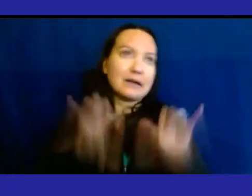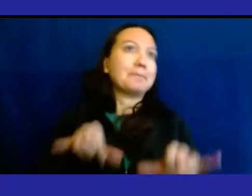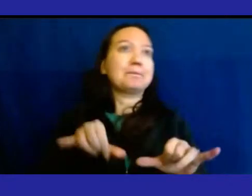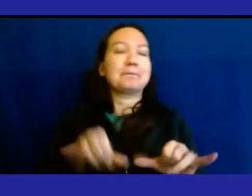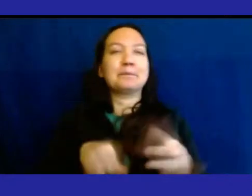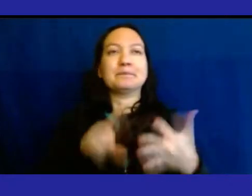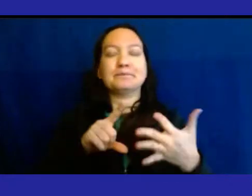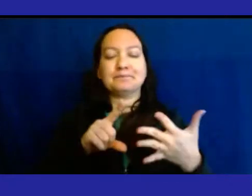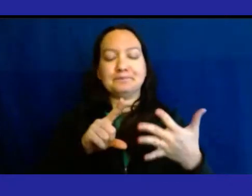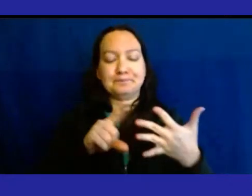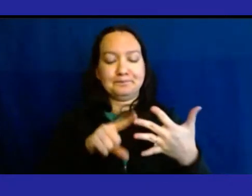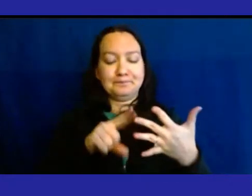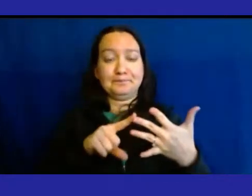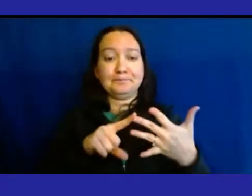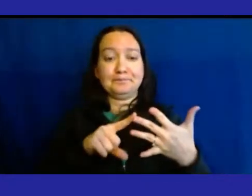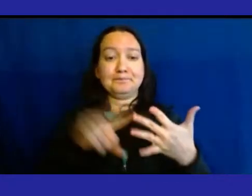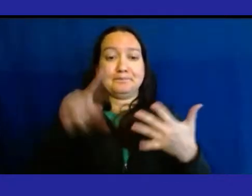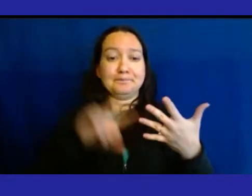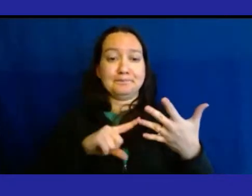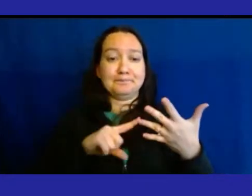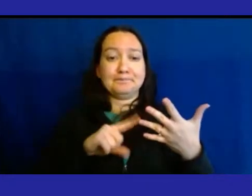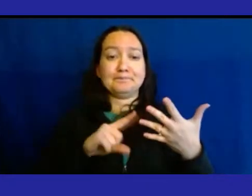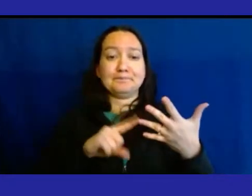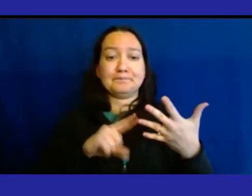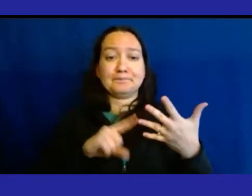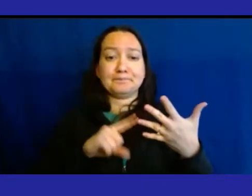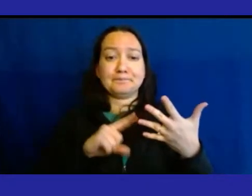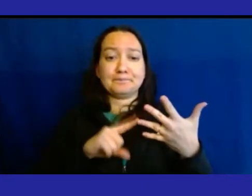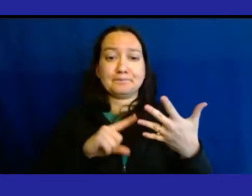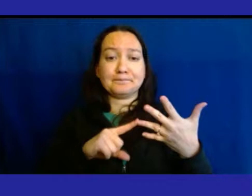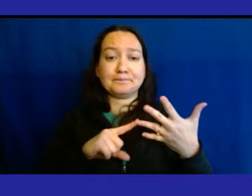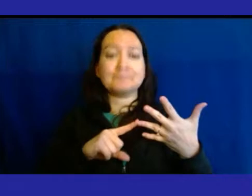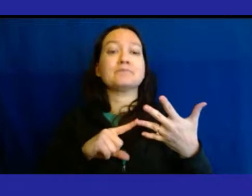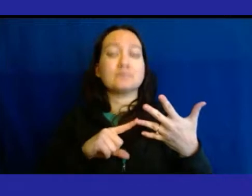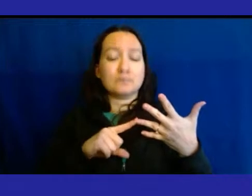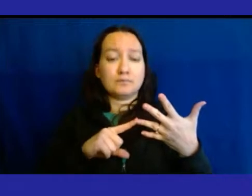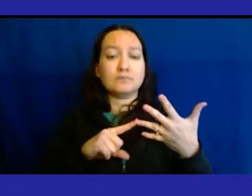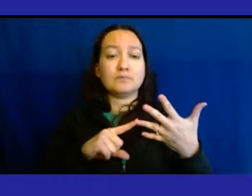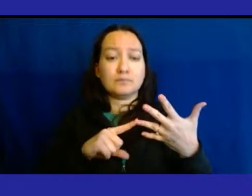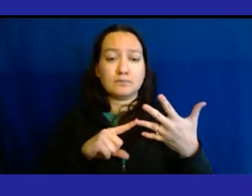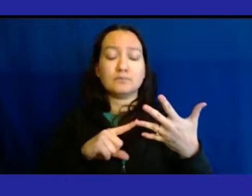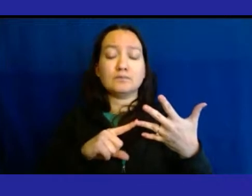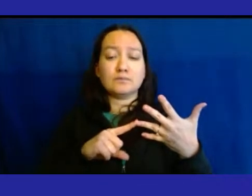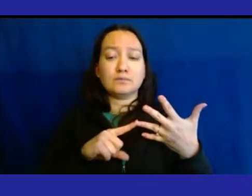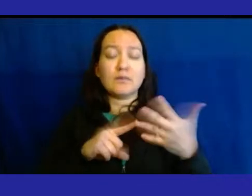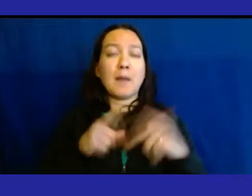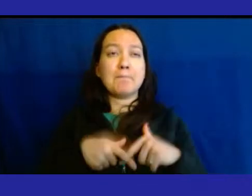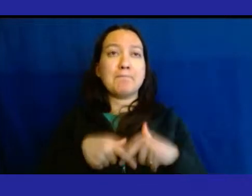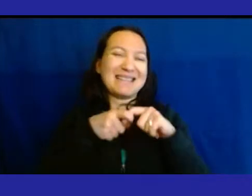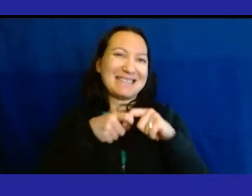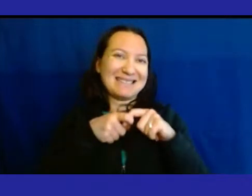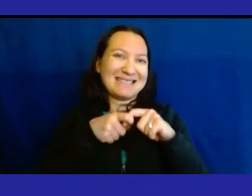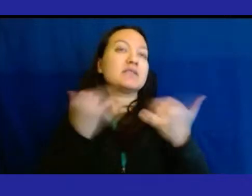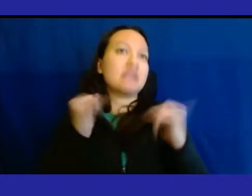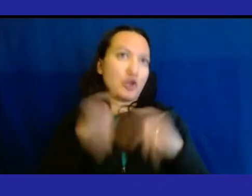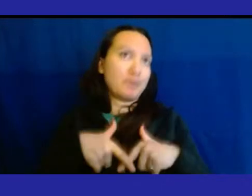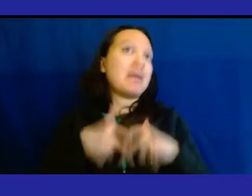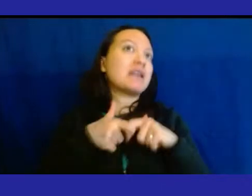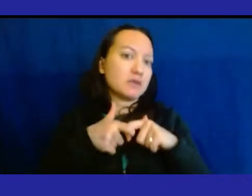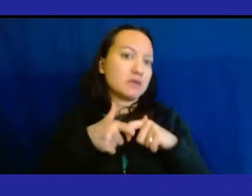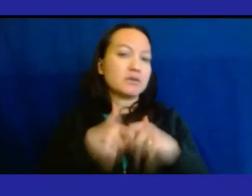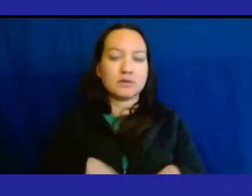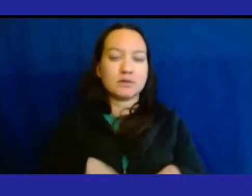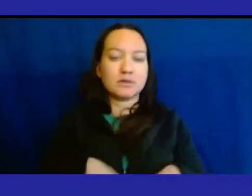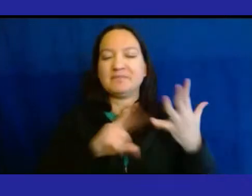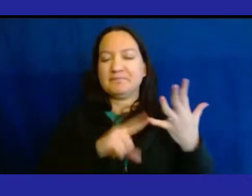closure. And the fourth category deals with those who are pending, remain pending. Okay, and the